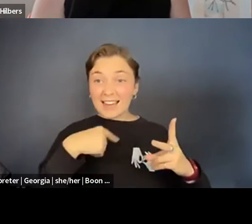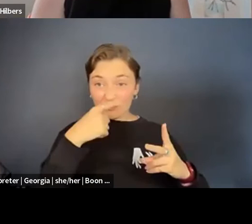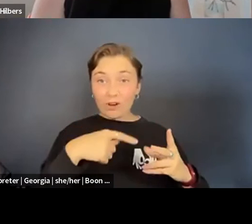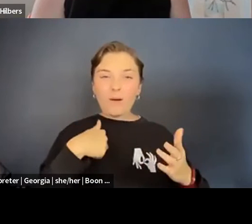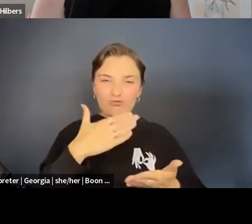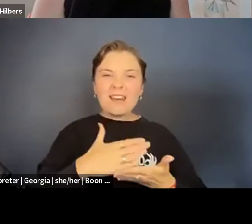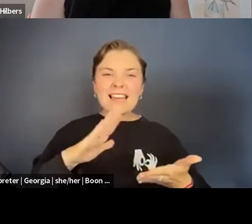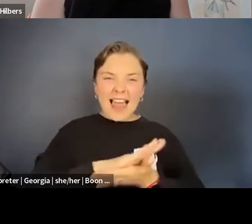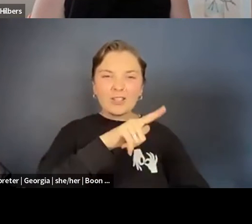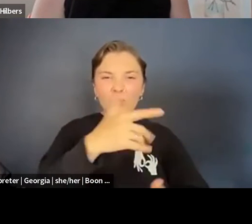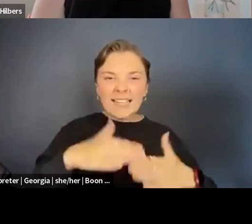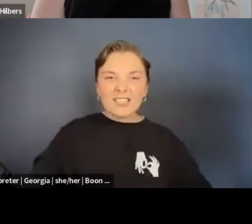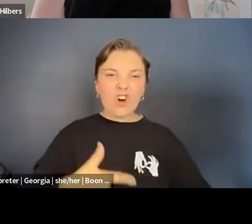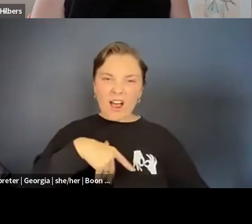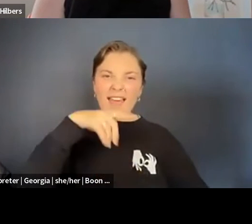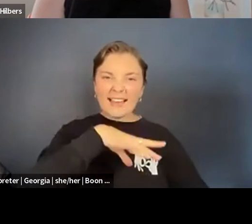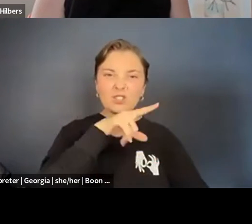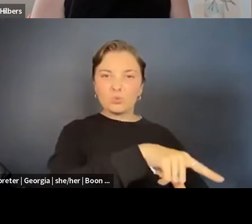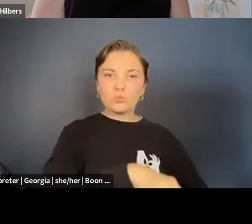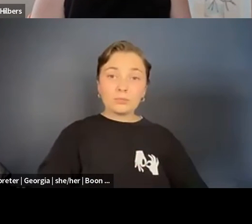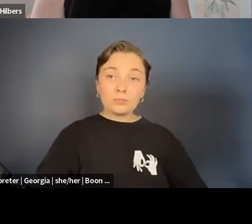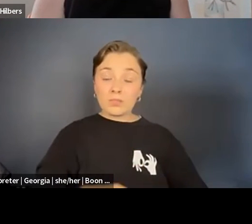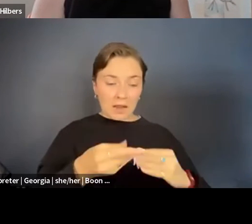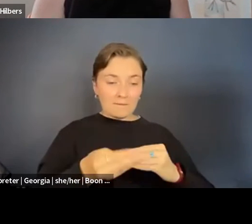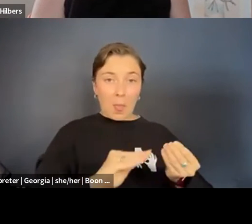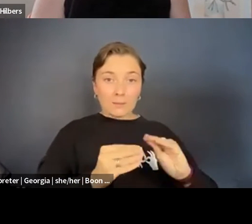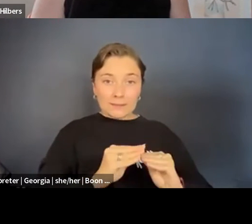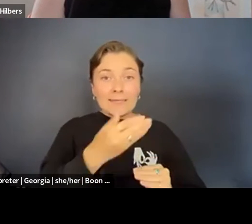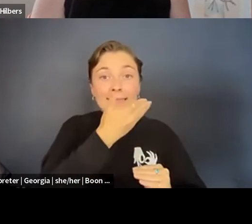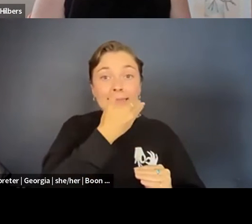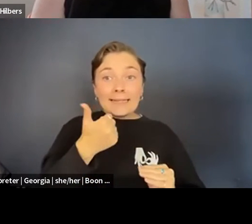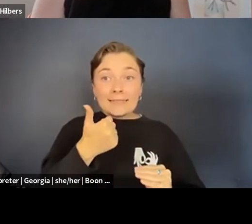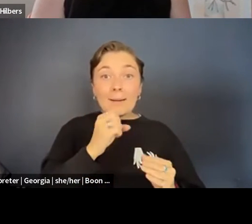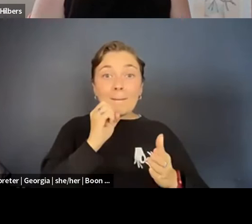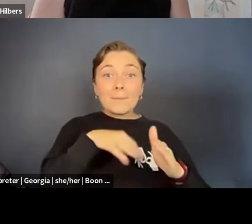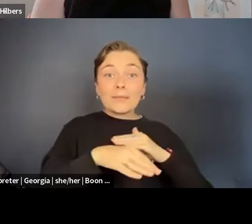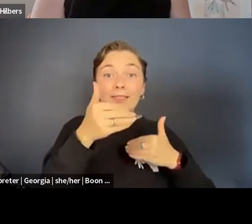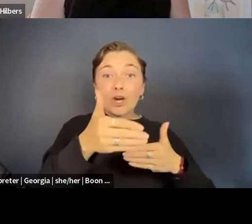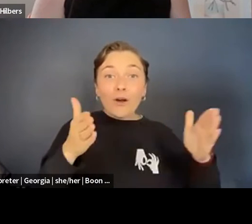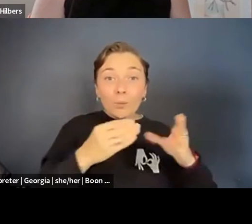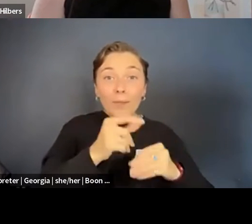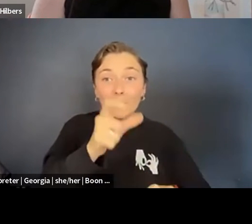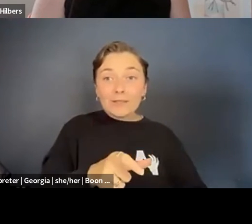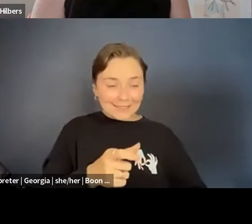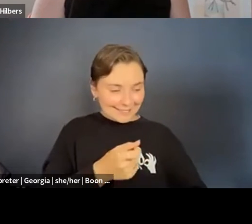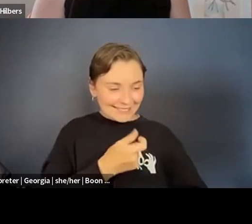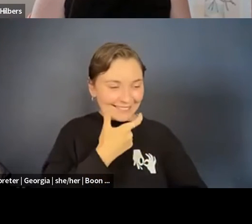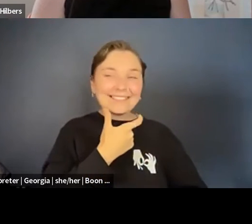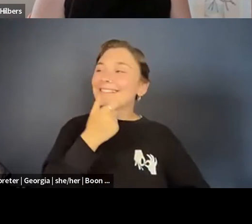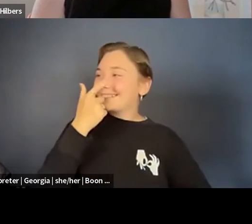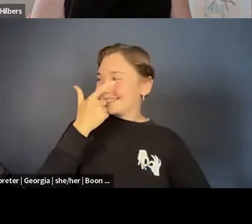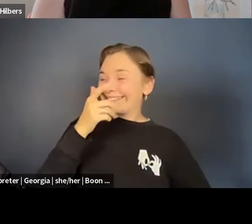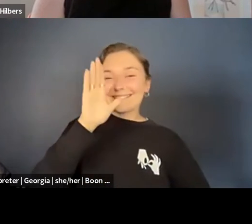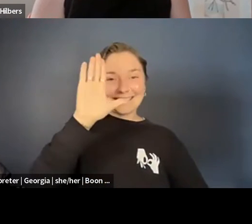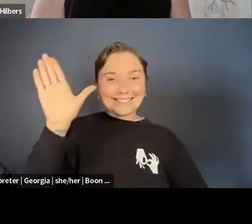really glad you're dead. I hate you. Fold it up in a nice little piece, put it in the coffin with that person and smile at everybody.